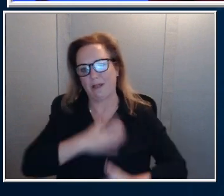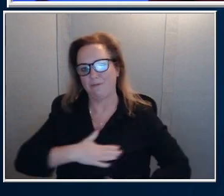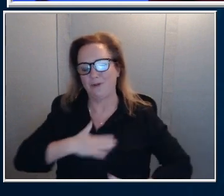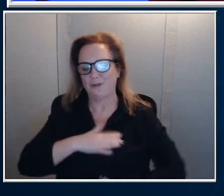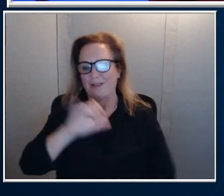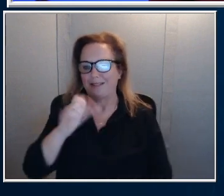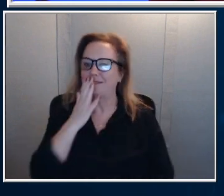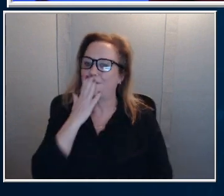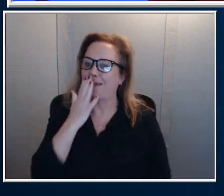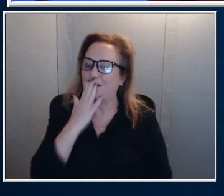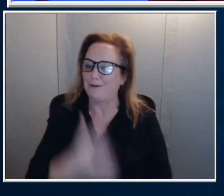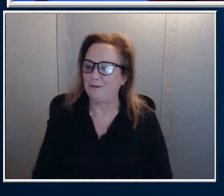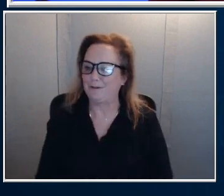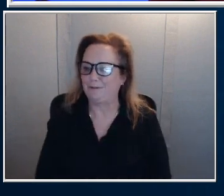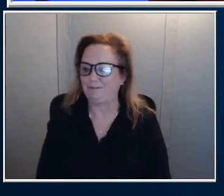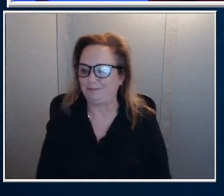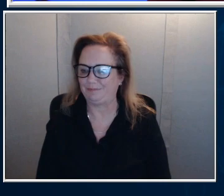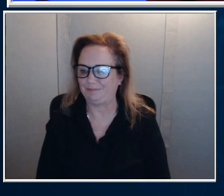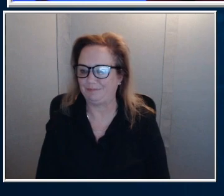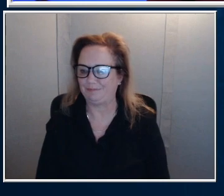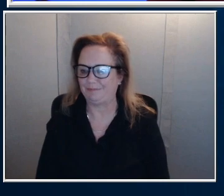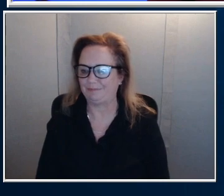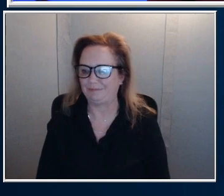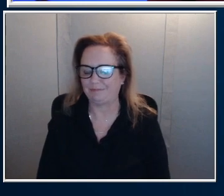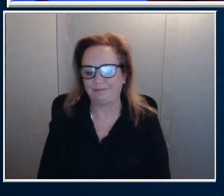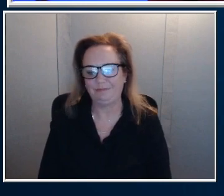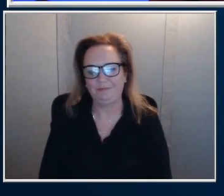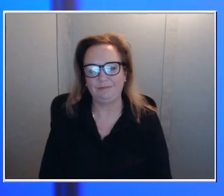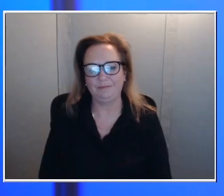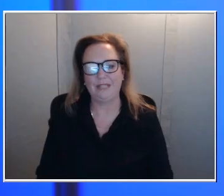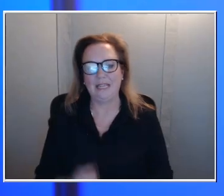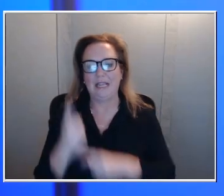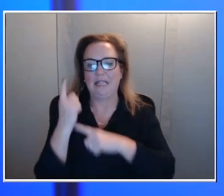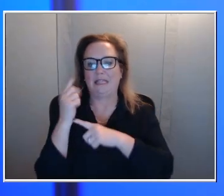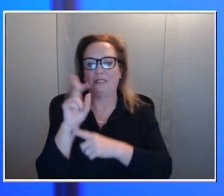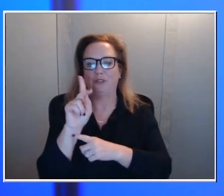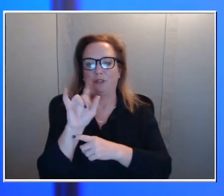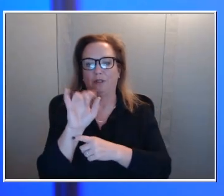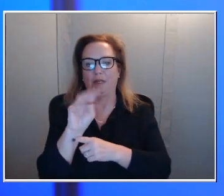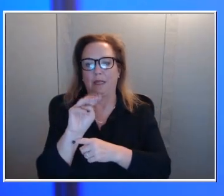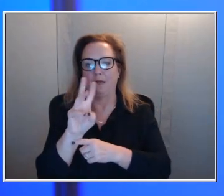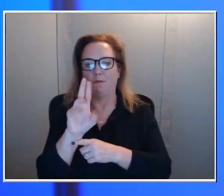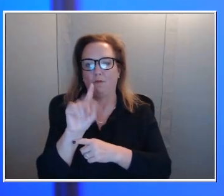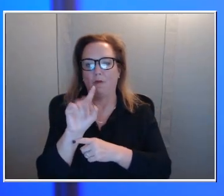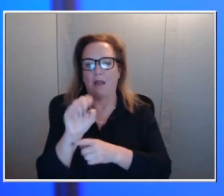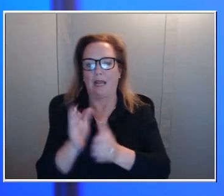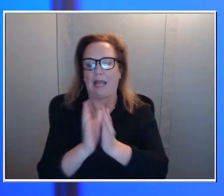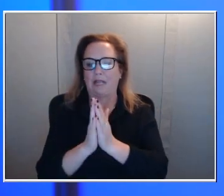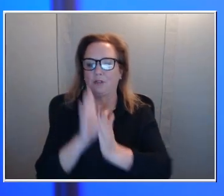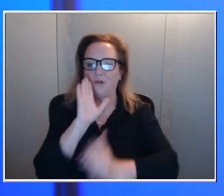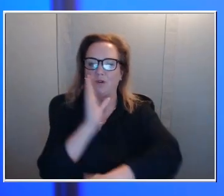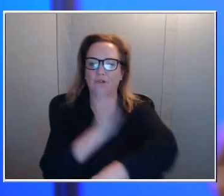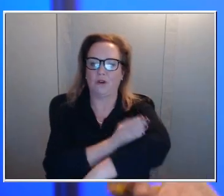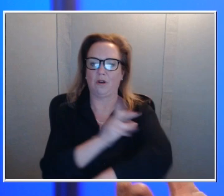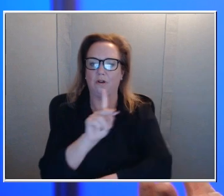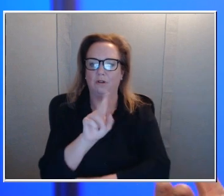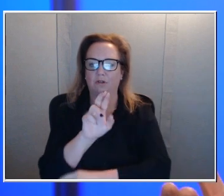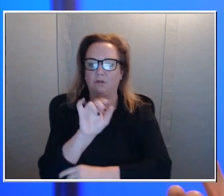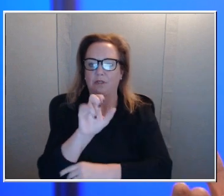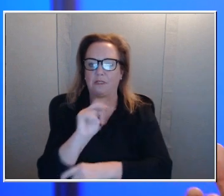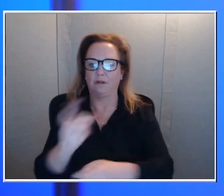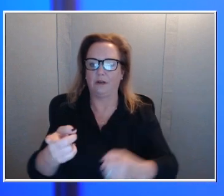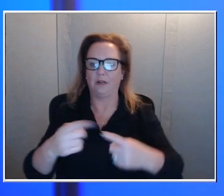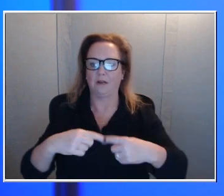you. Yeah, thank you. Well, last year, Kim White asked her daughter, Kristen, to swing by for a routine